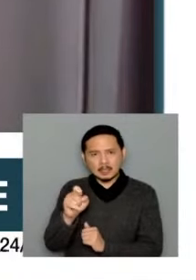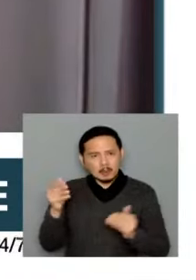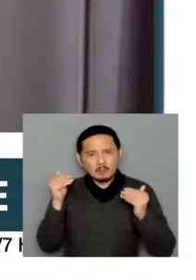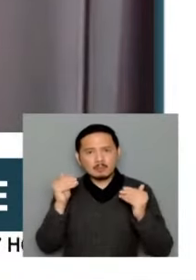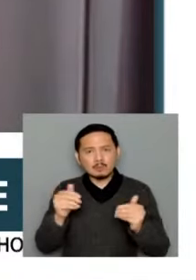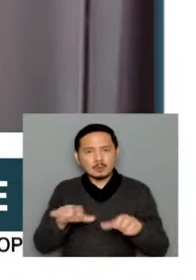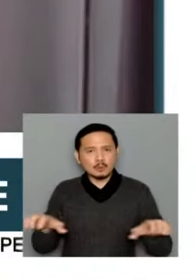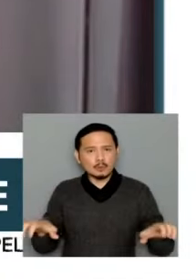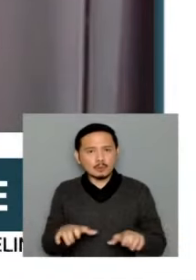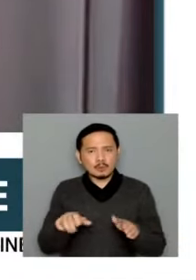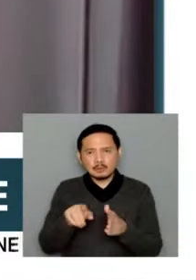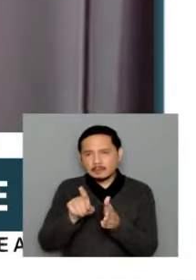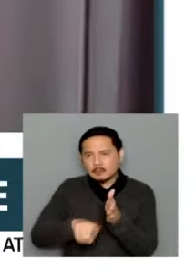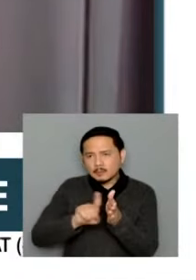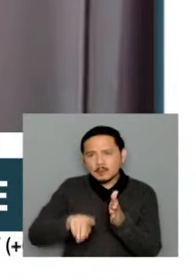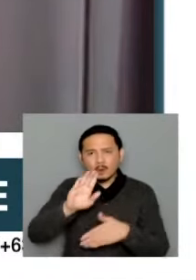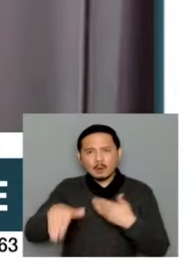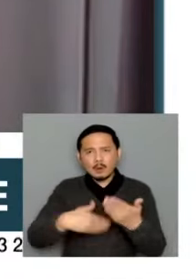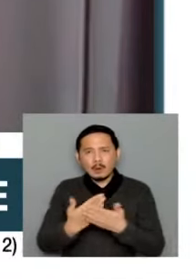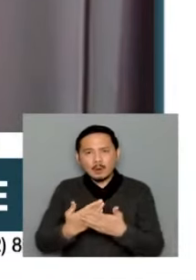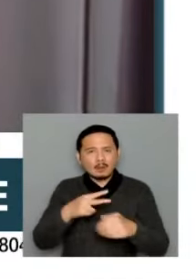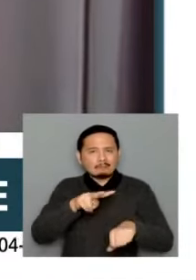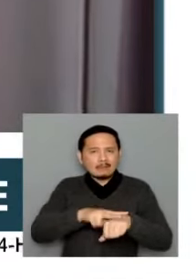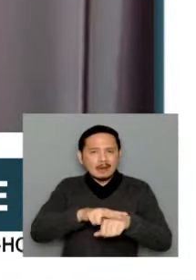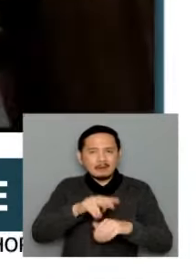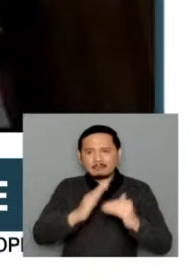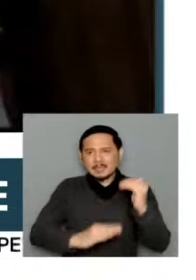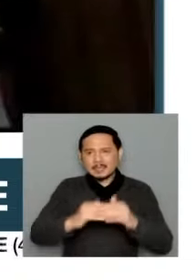sugar mills, all bodegas of the traders.